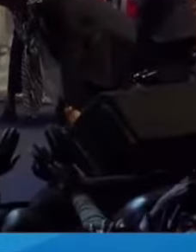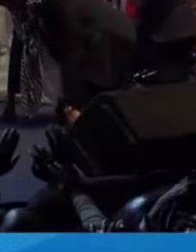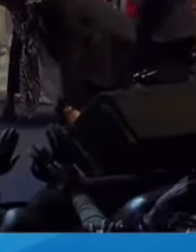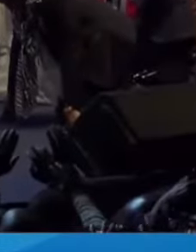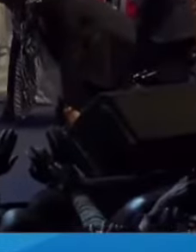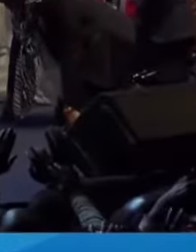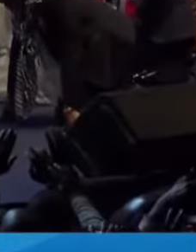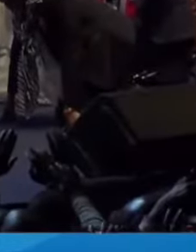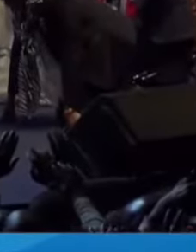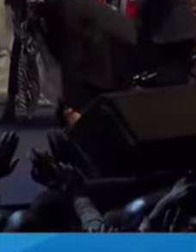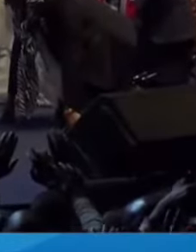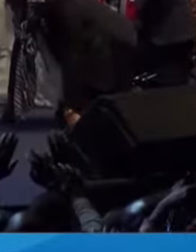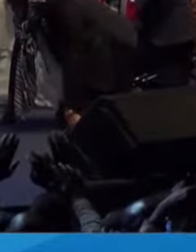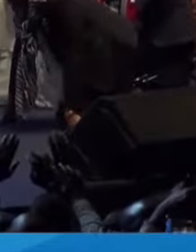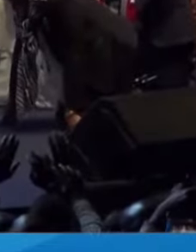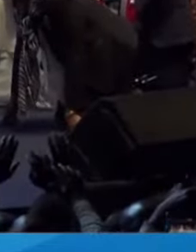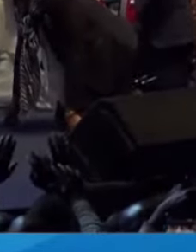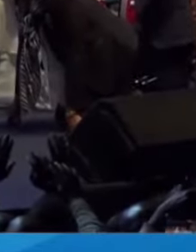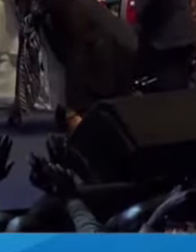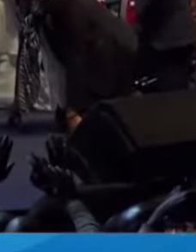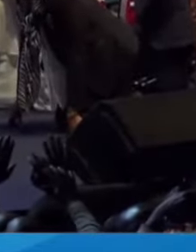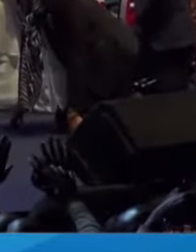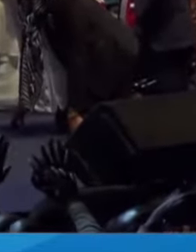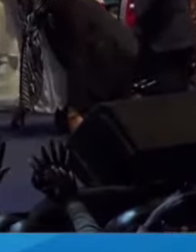days in Jesus